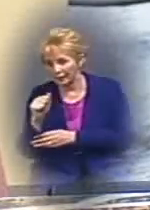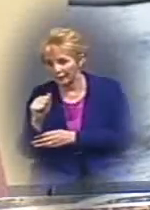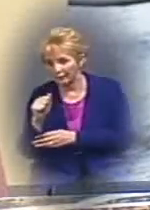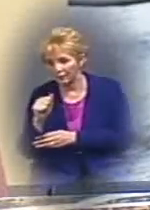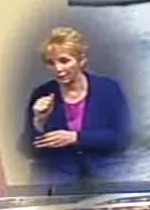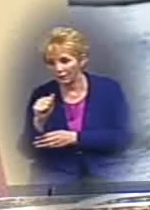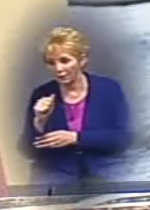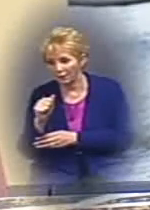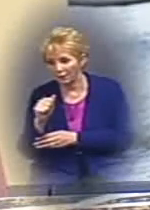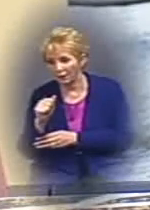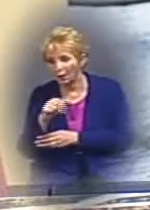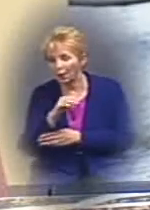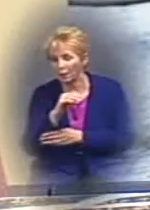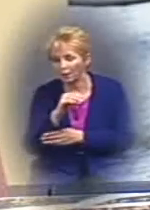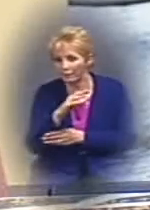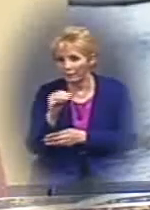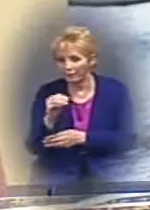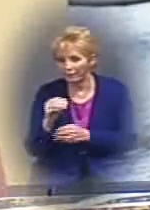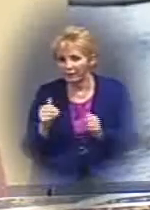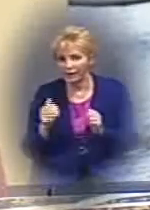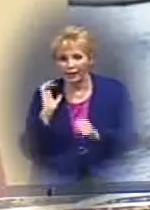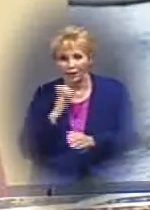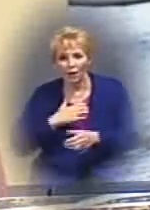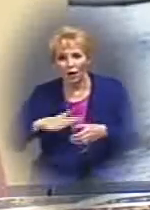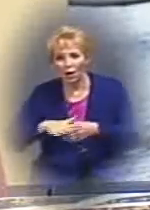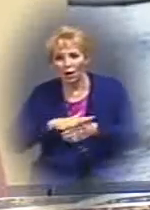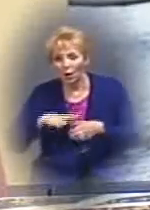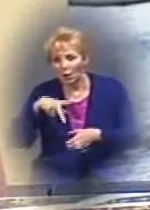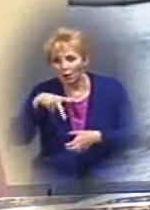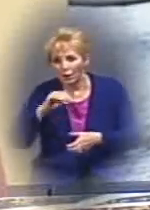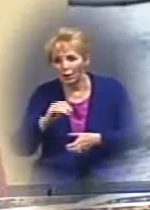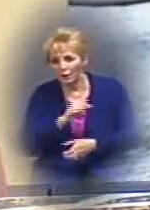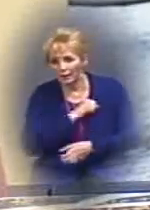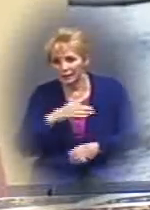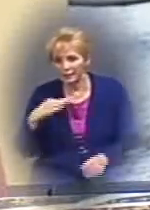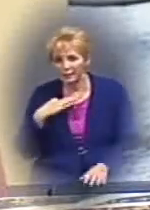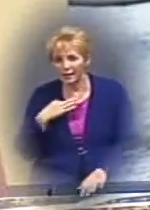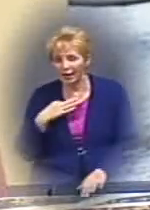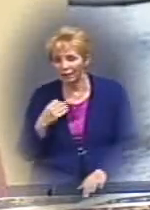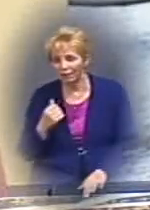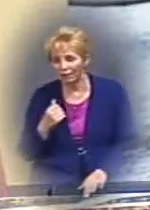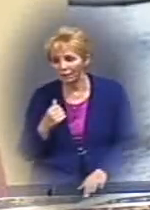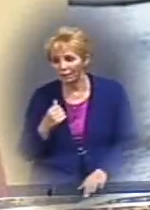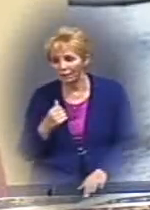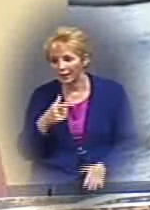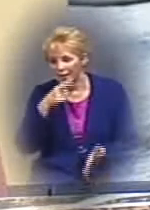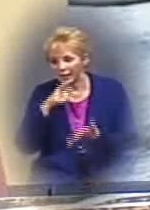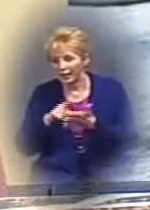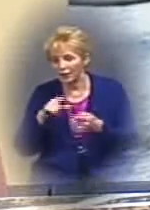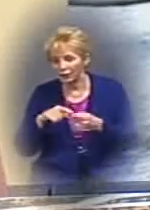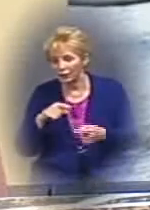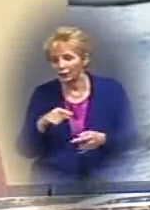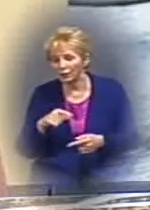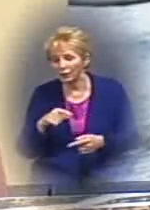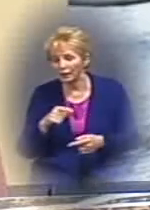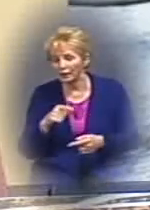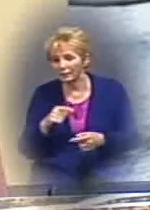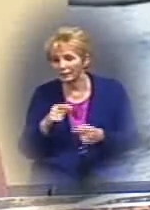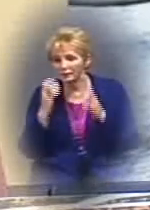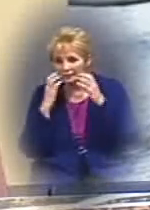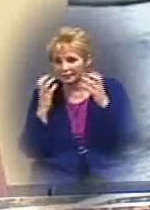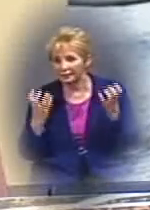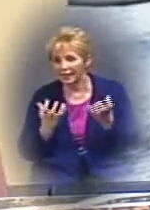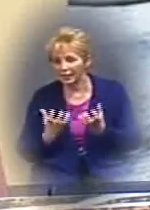Santa and Mrs. Claus, and even our local post office staffs the letters to Santa tent, and